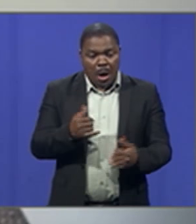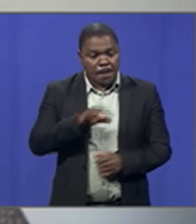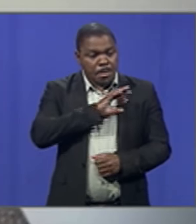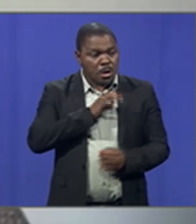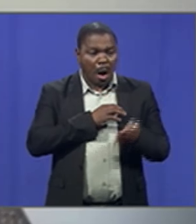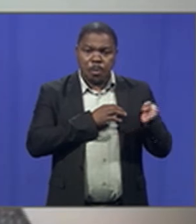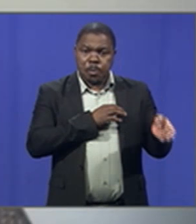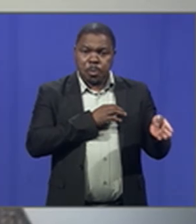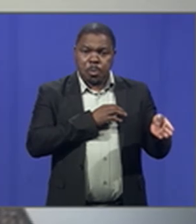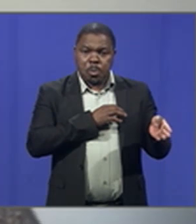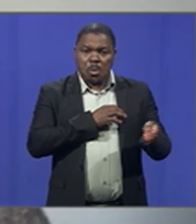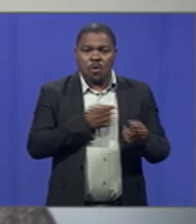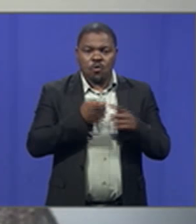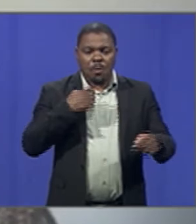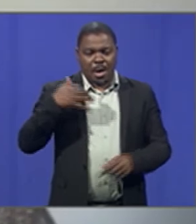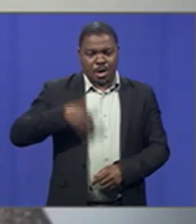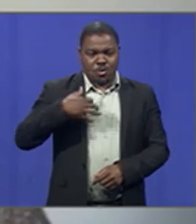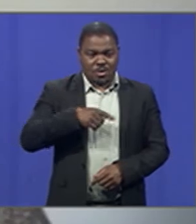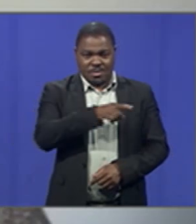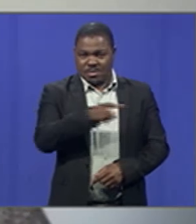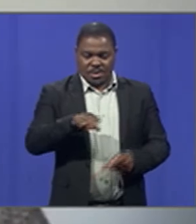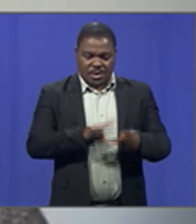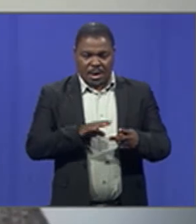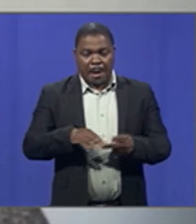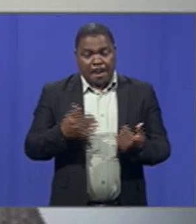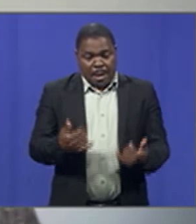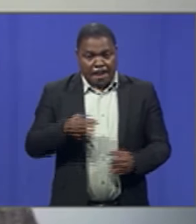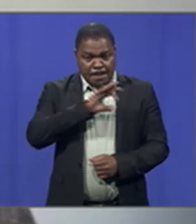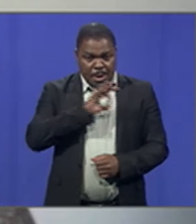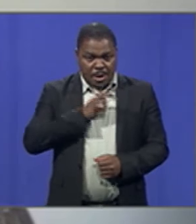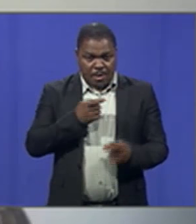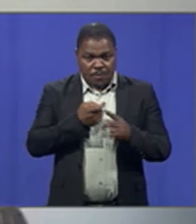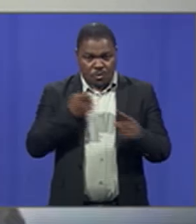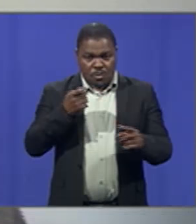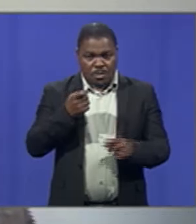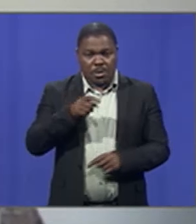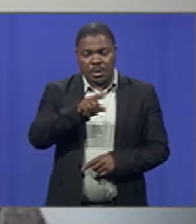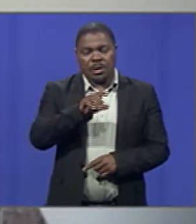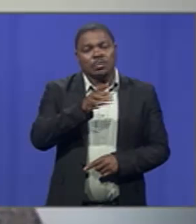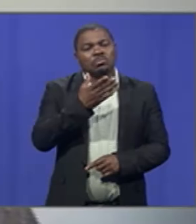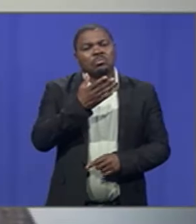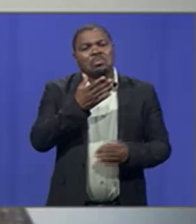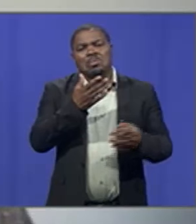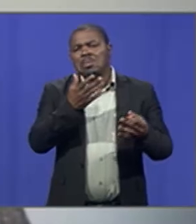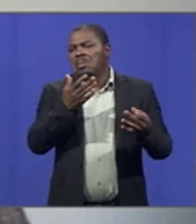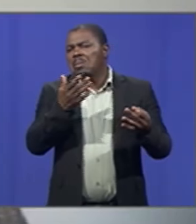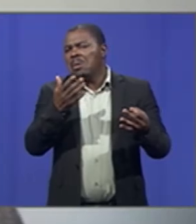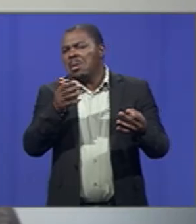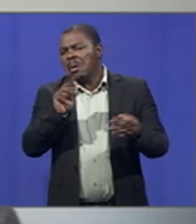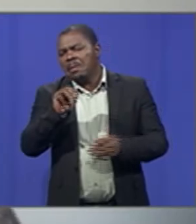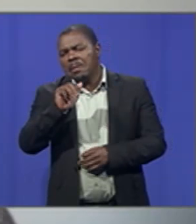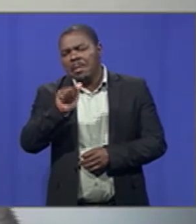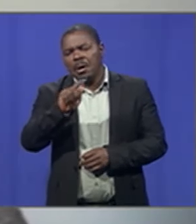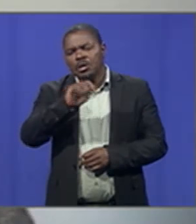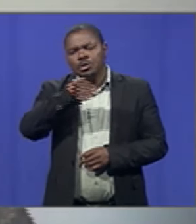at the current mayor maybe of Guruleni. Look at the current mayor maybe of Ditaba. Look at the current mayor of